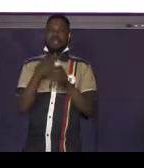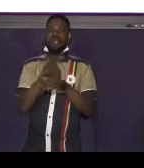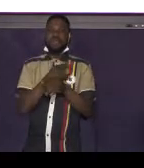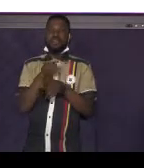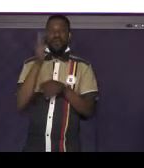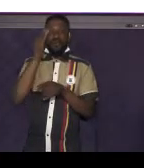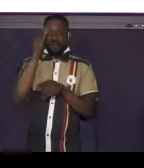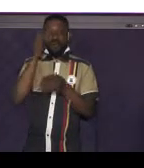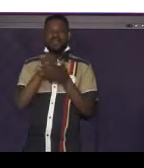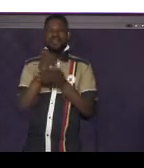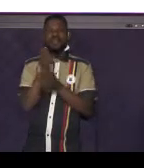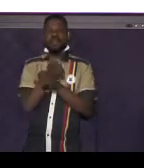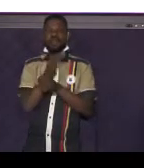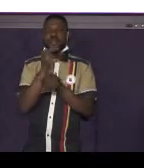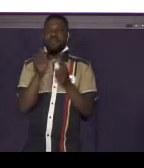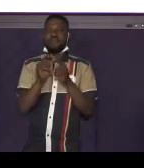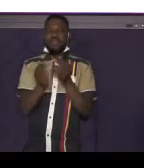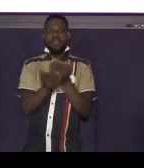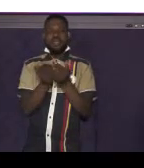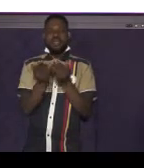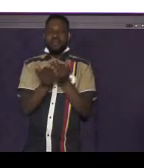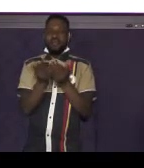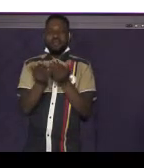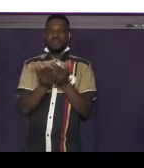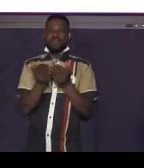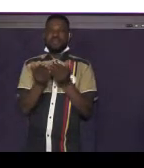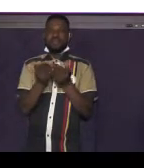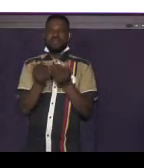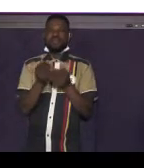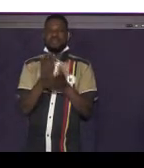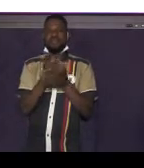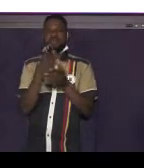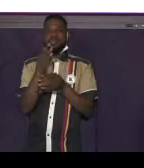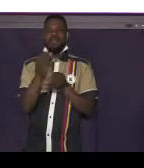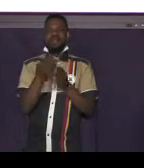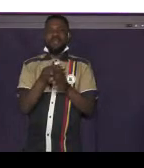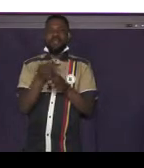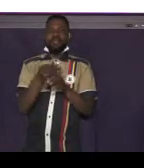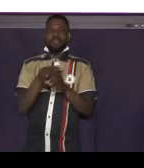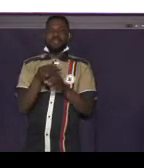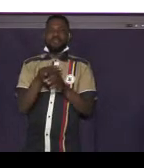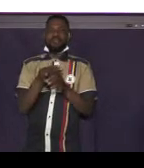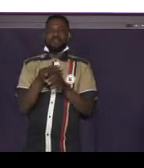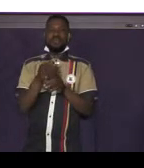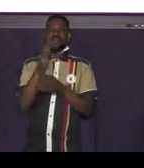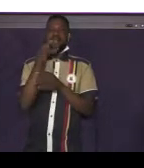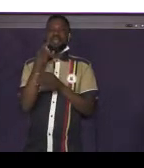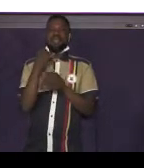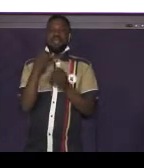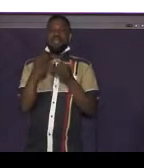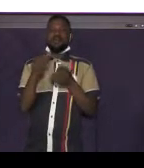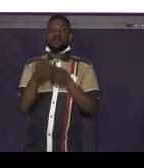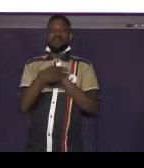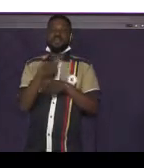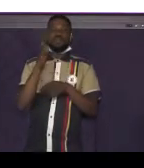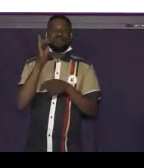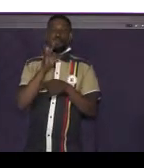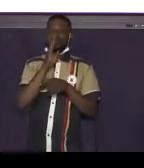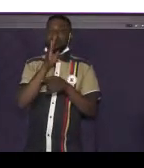realize that algebra is a very easy aspect of mathematics. By the end of the day, you should be able